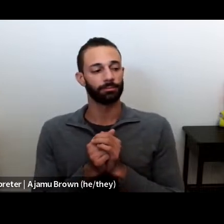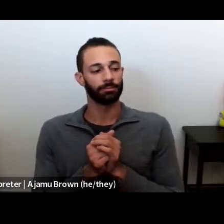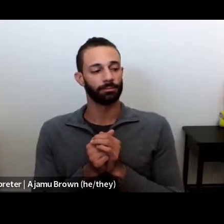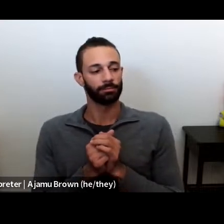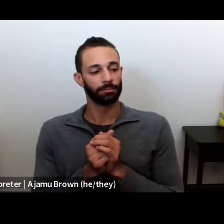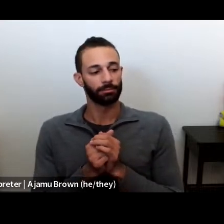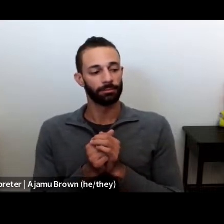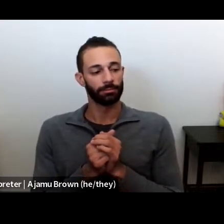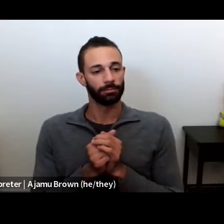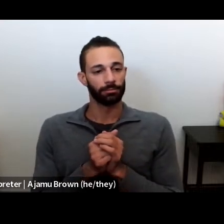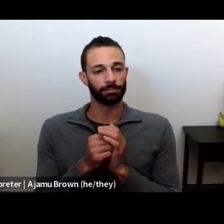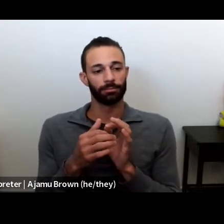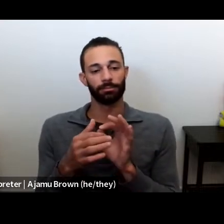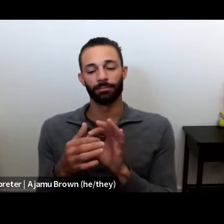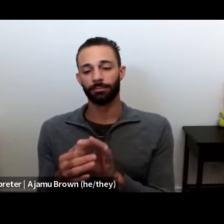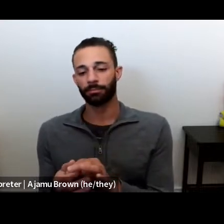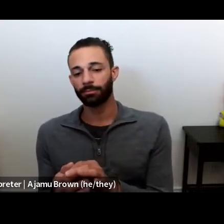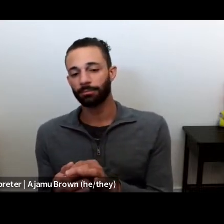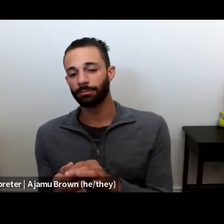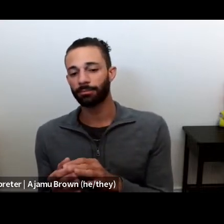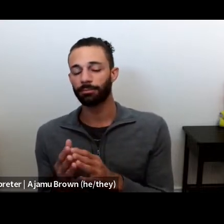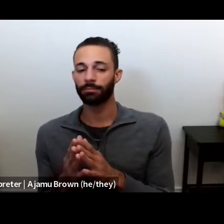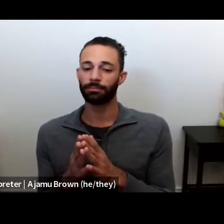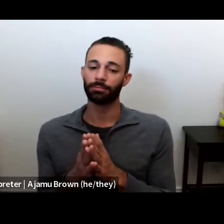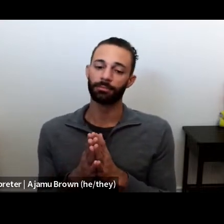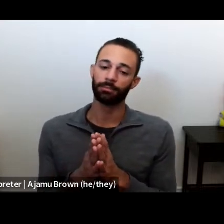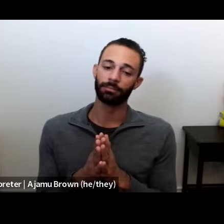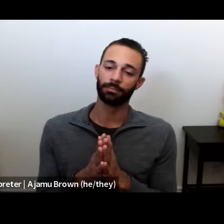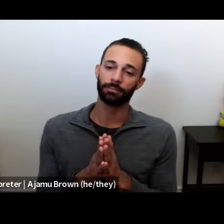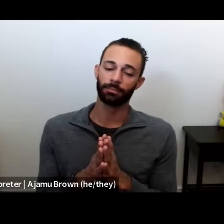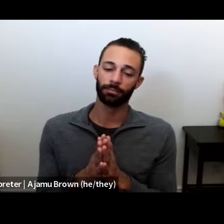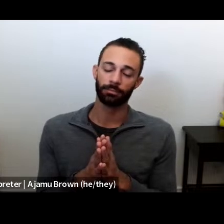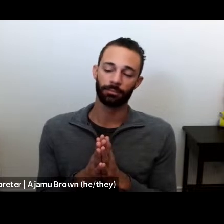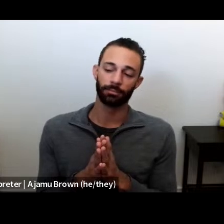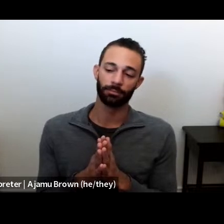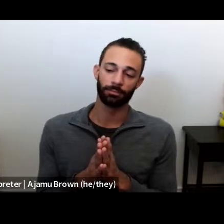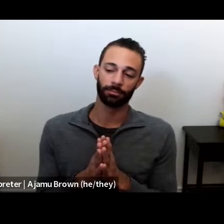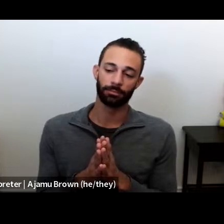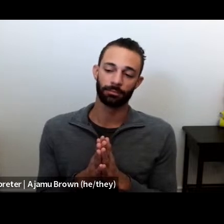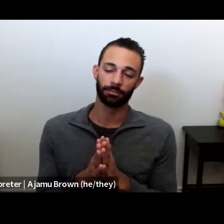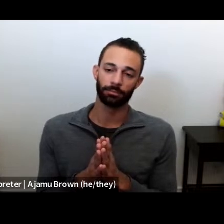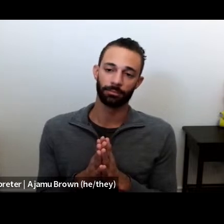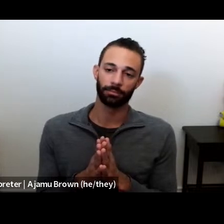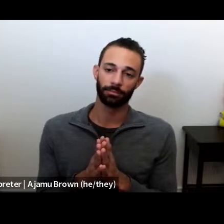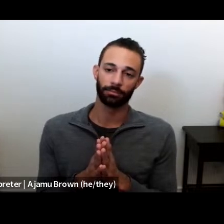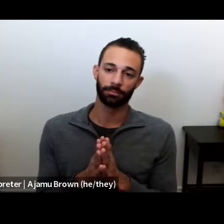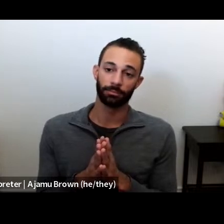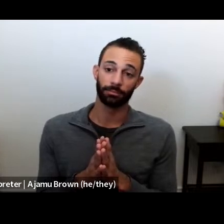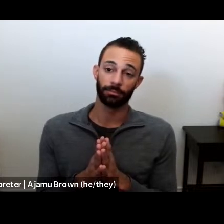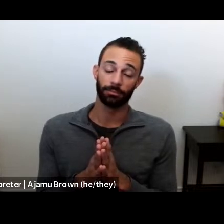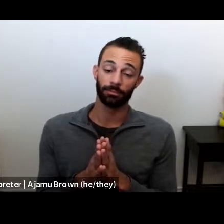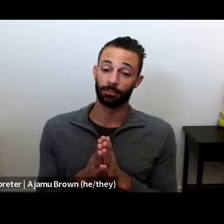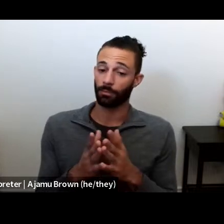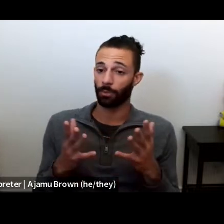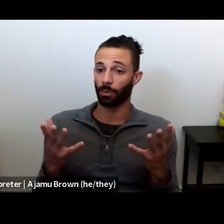where, or rather, what you are trying,